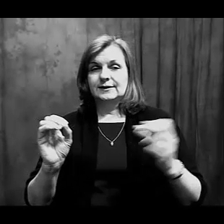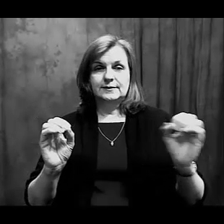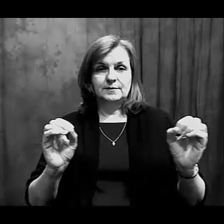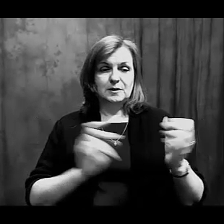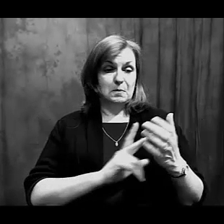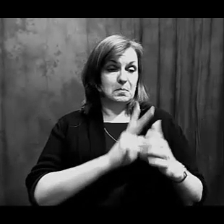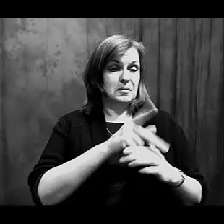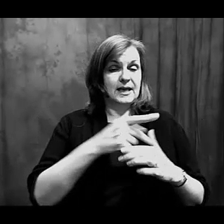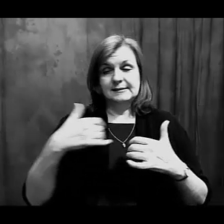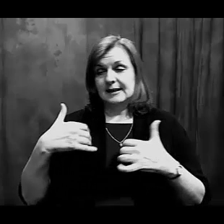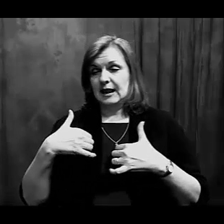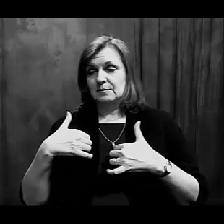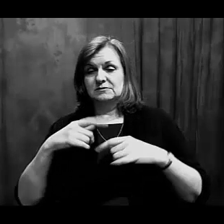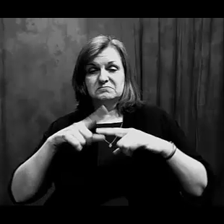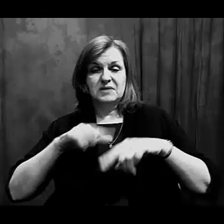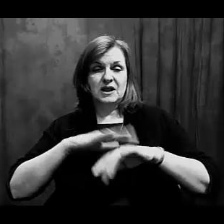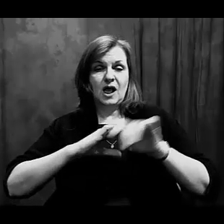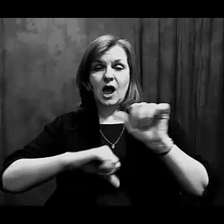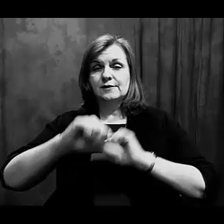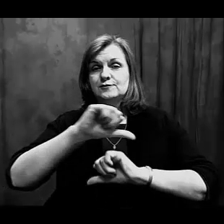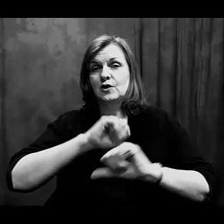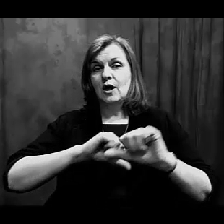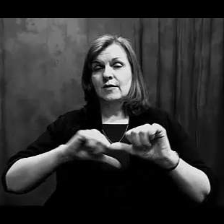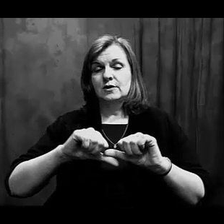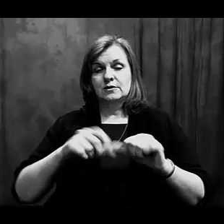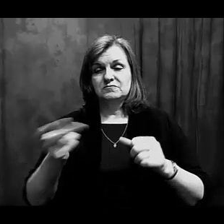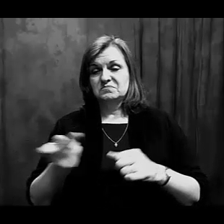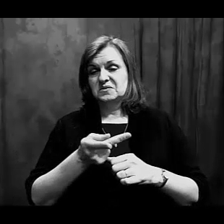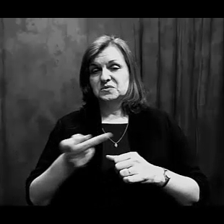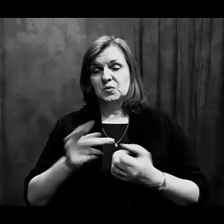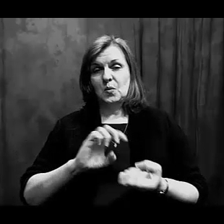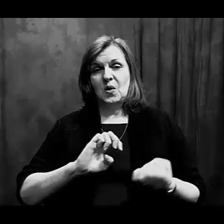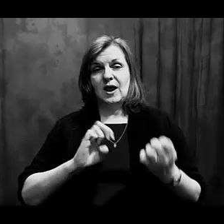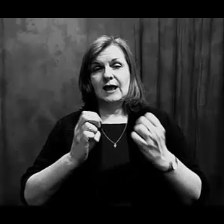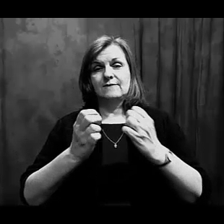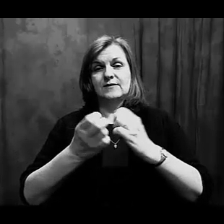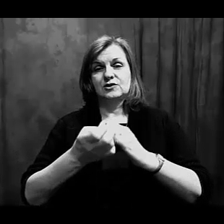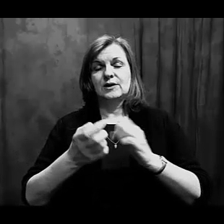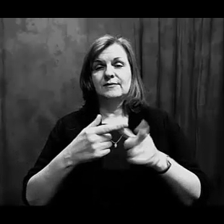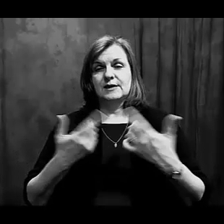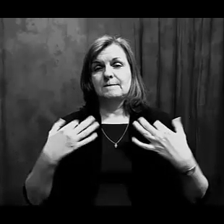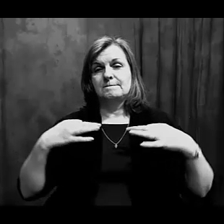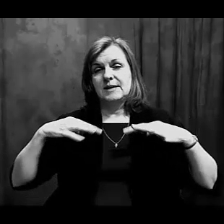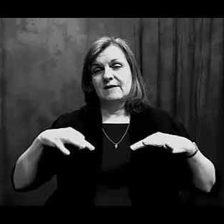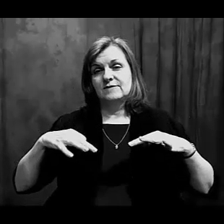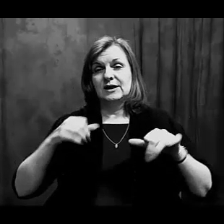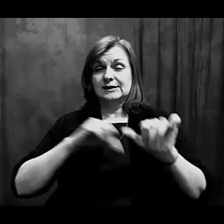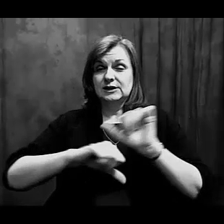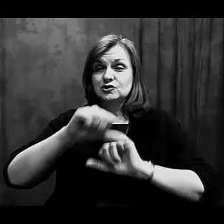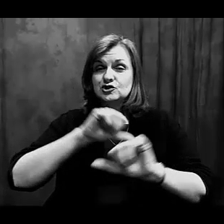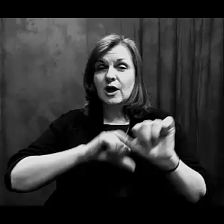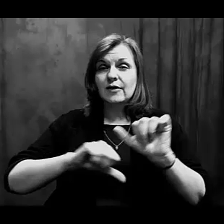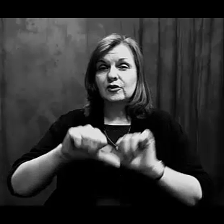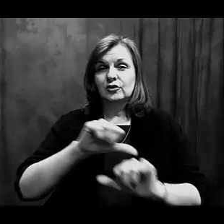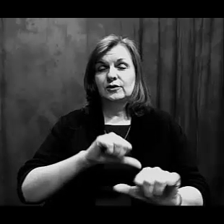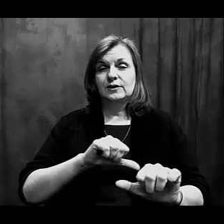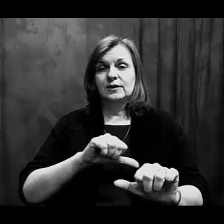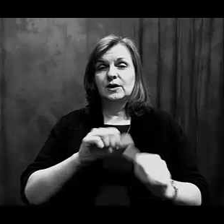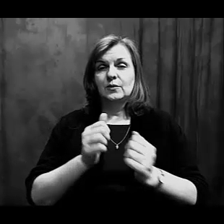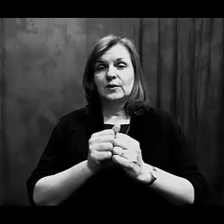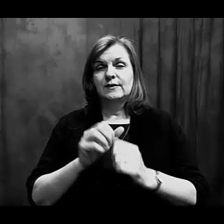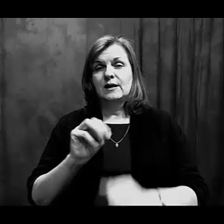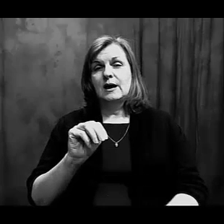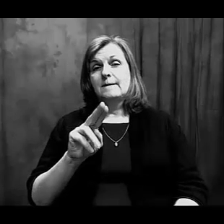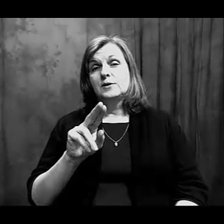that two organisms dependent on one another are actually going to evolve to benefit one another